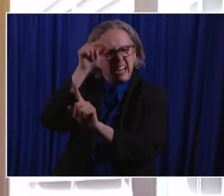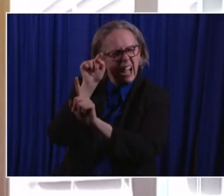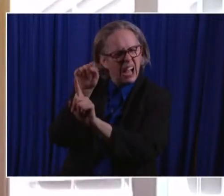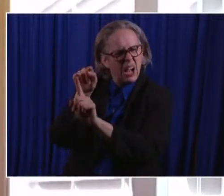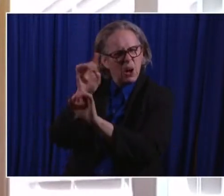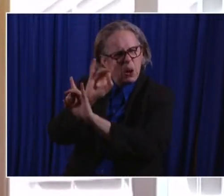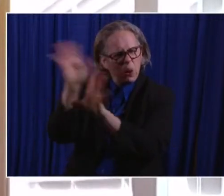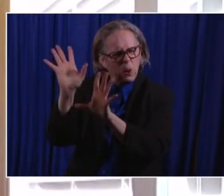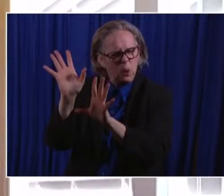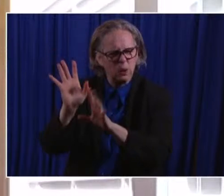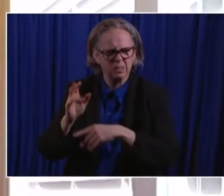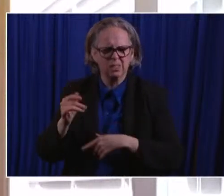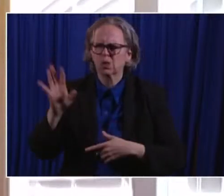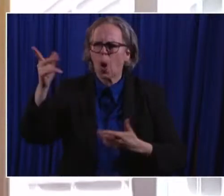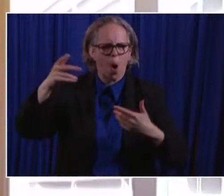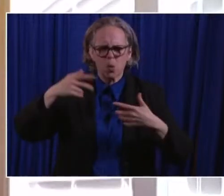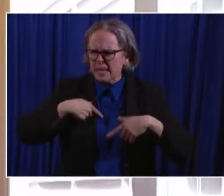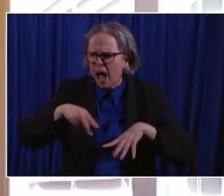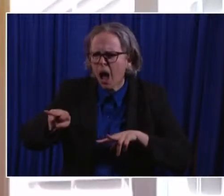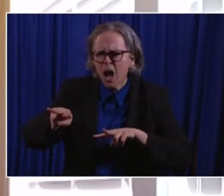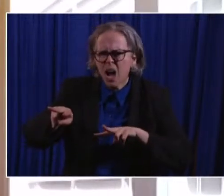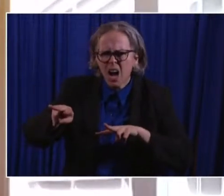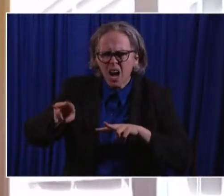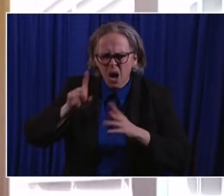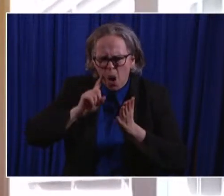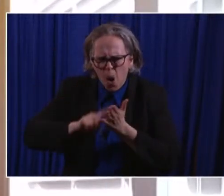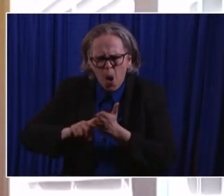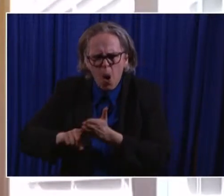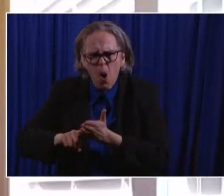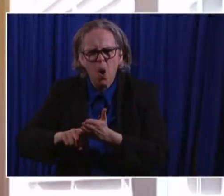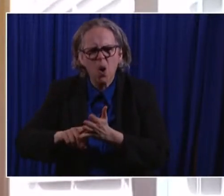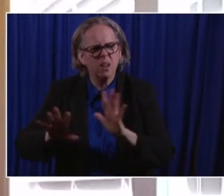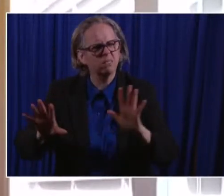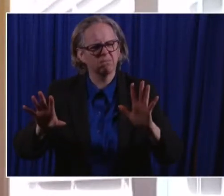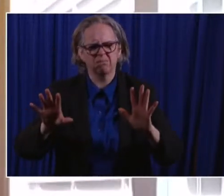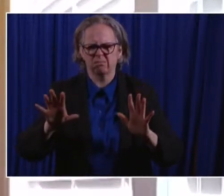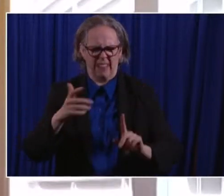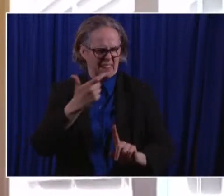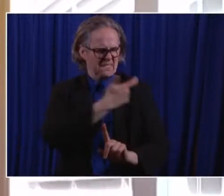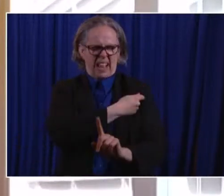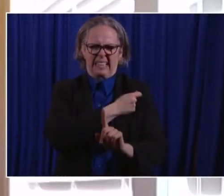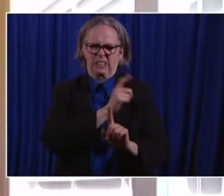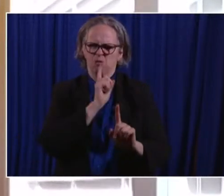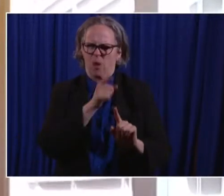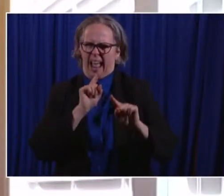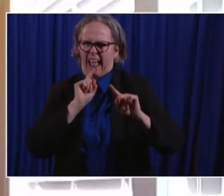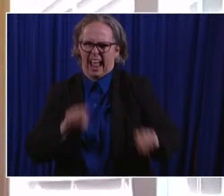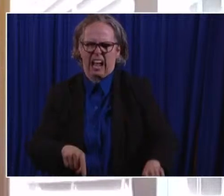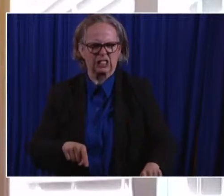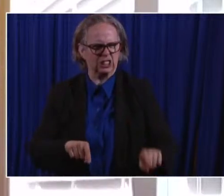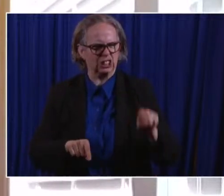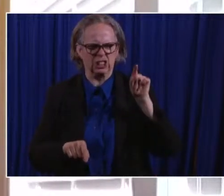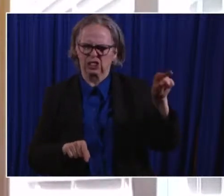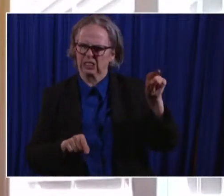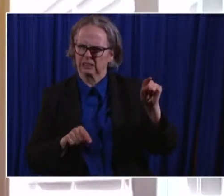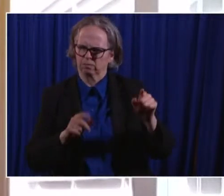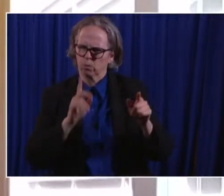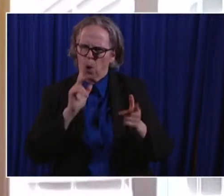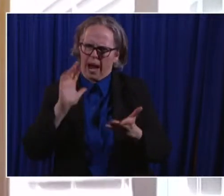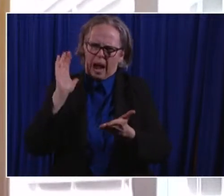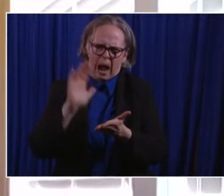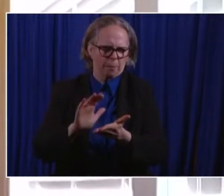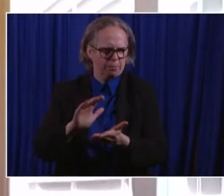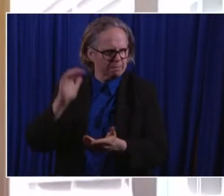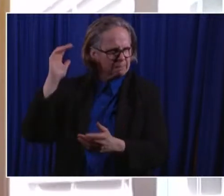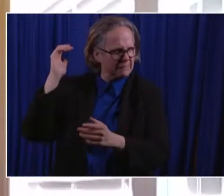a powerful weapon against COVID-19, even in the face of the new variants. First,